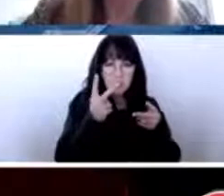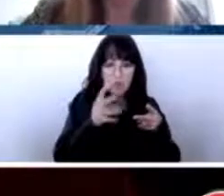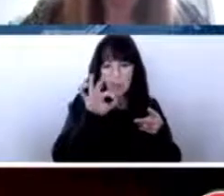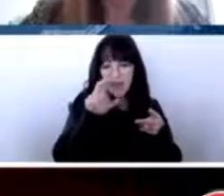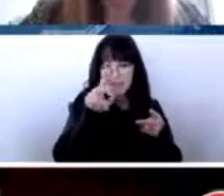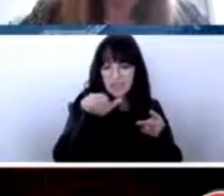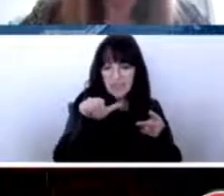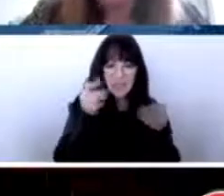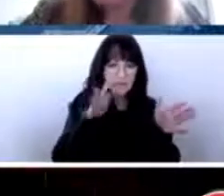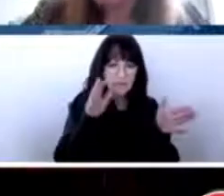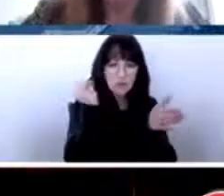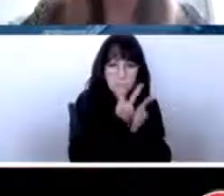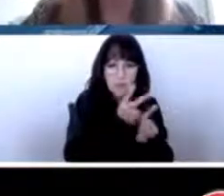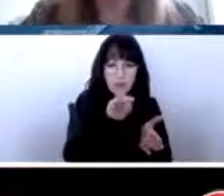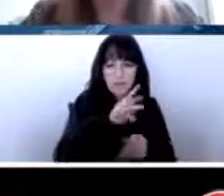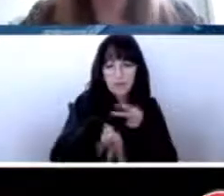But